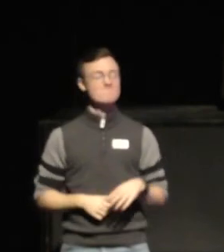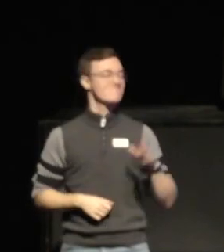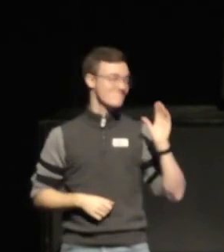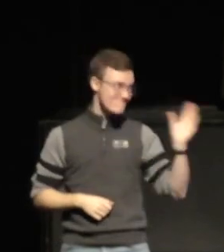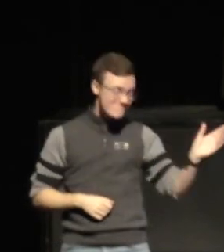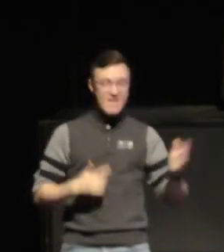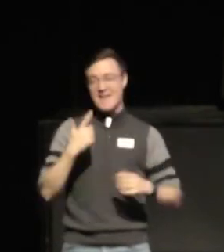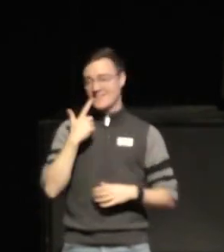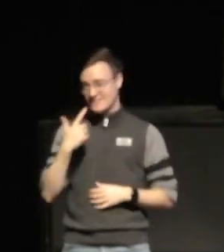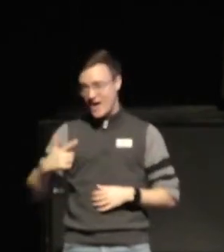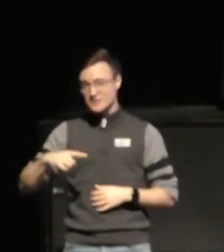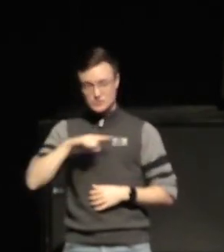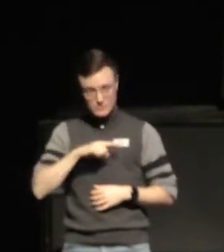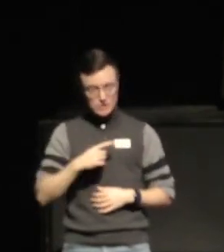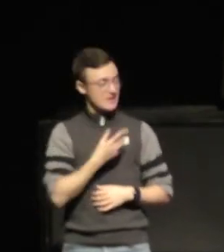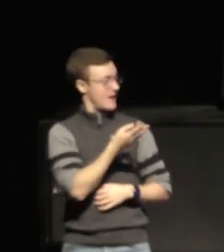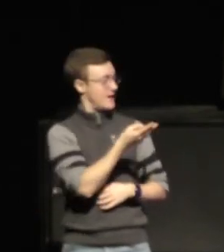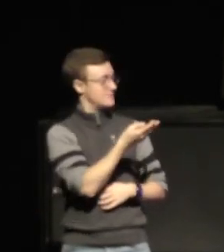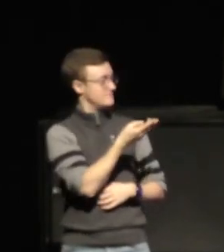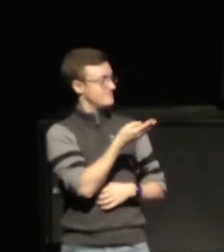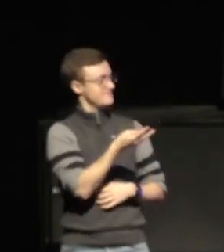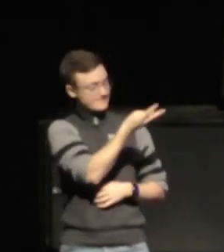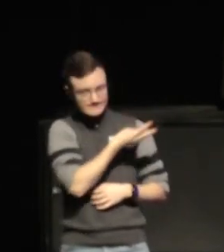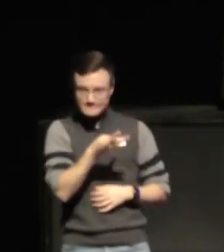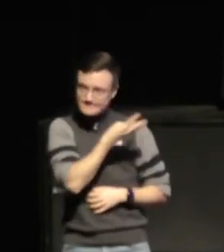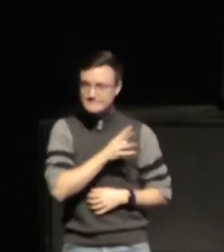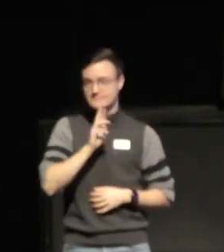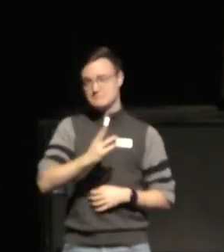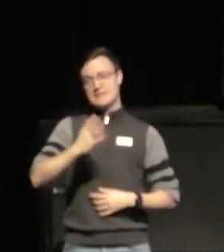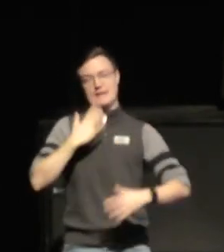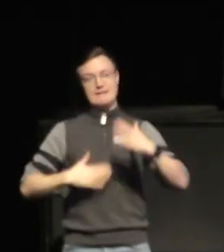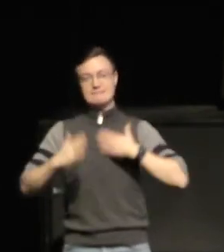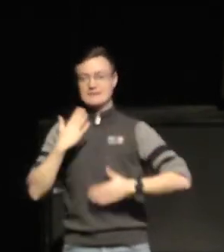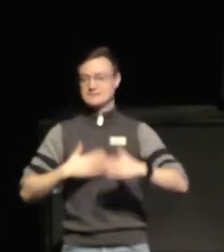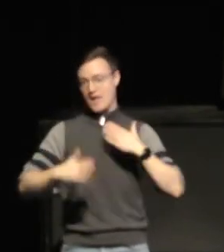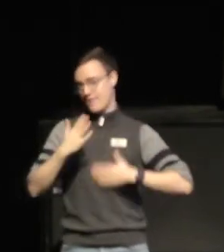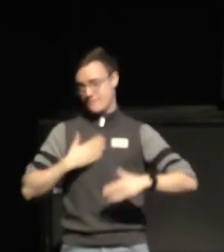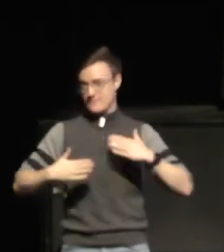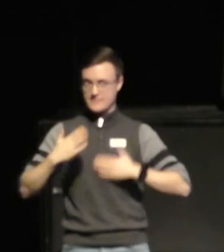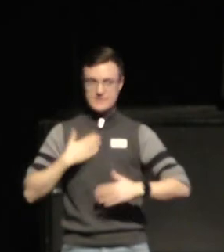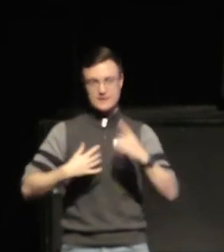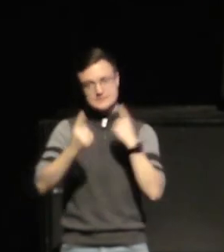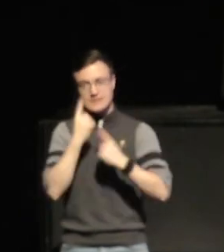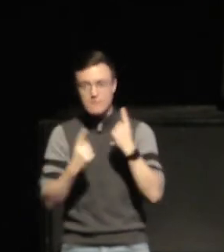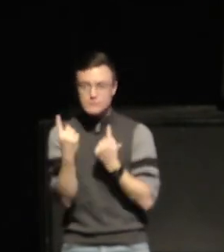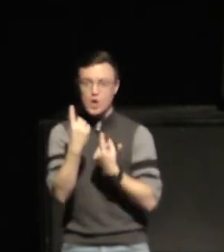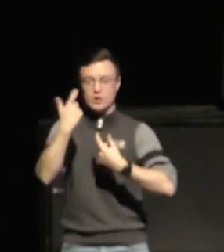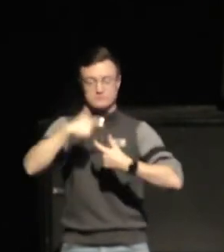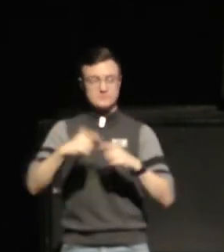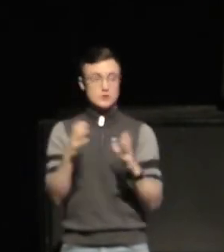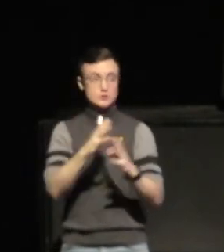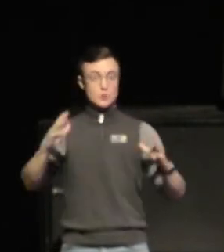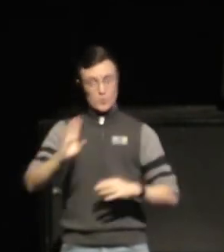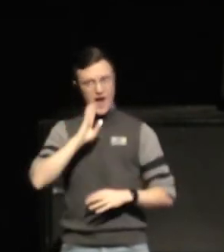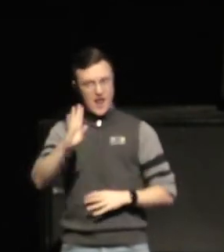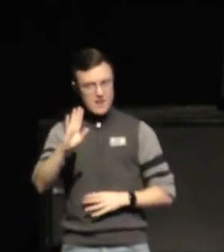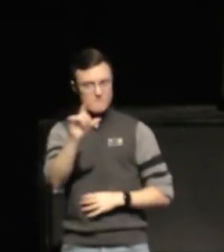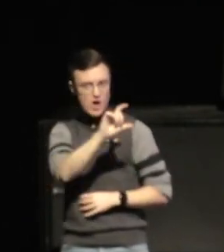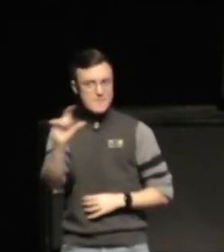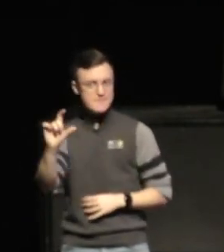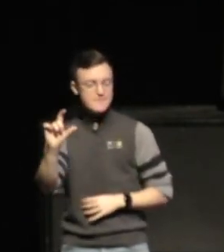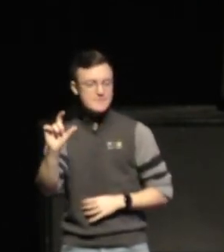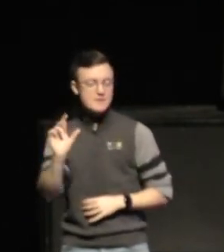Thank you so much, everyone, for these amazing and interesting contribution on this very huge and